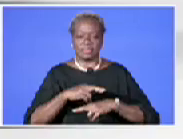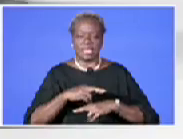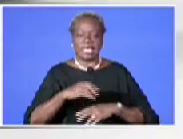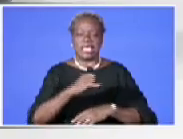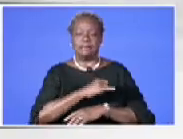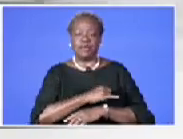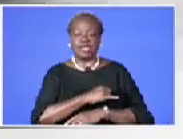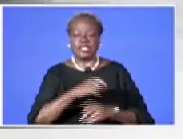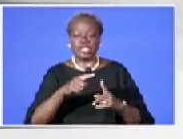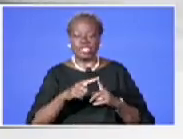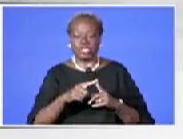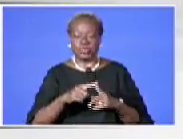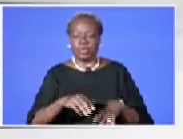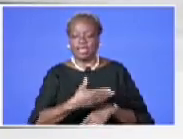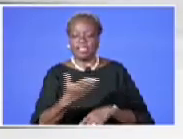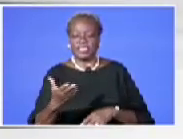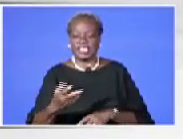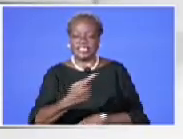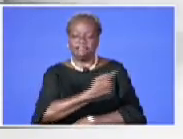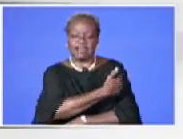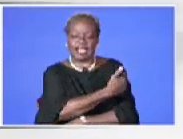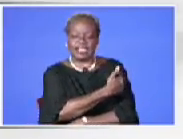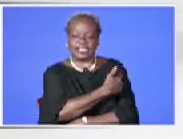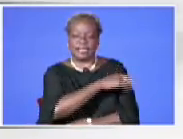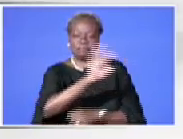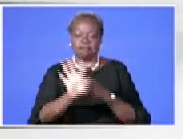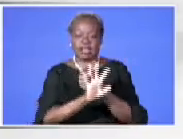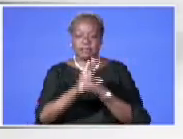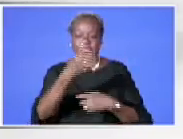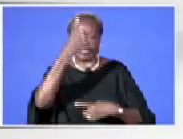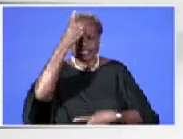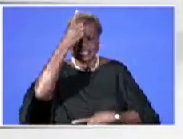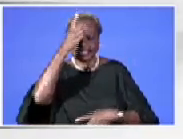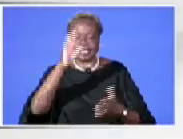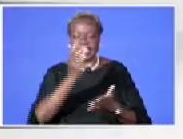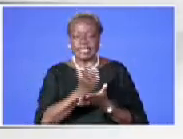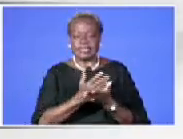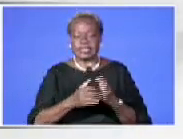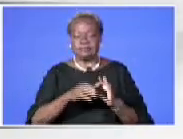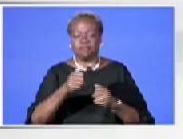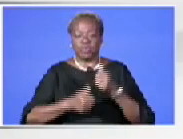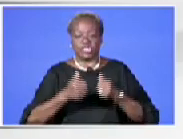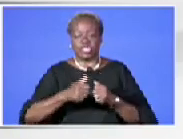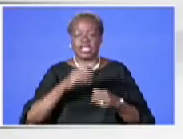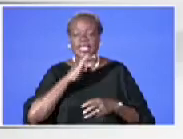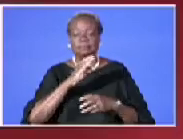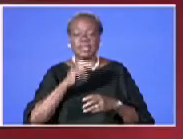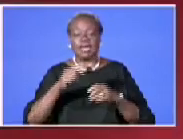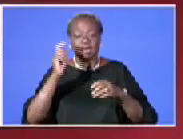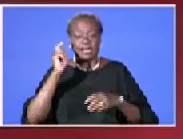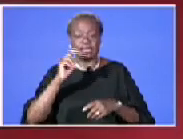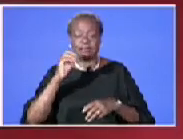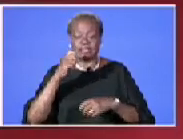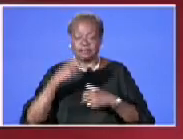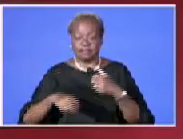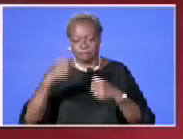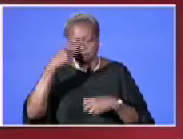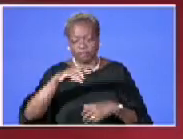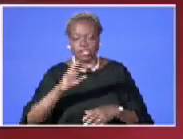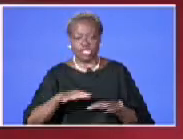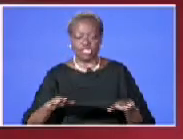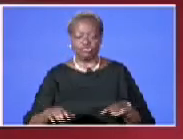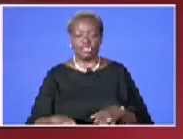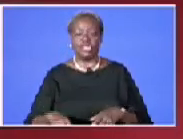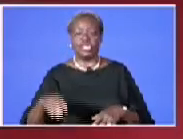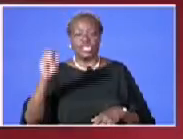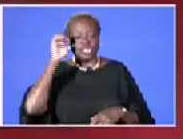immunity to these vaccine preventable diseases, some of which can be fatal for the children. For now, she urges parents